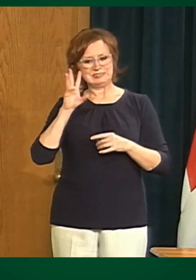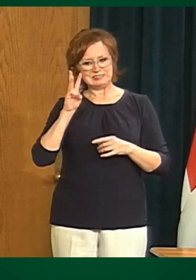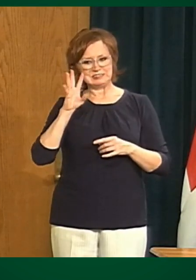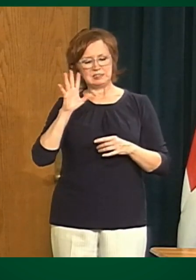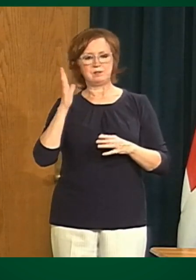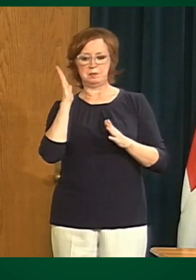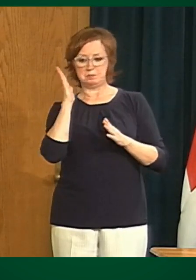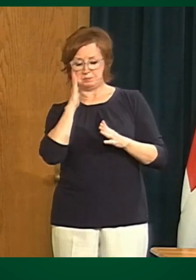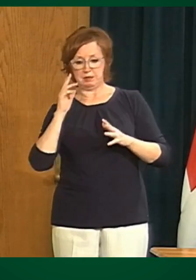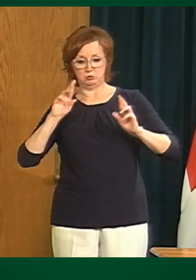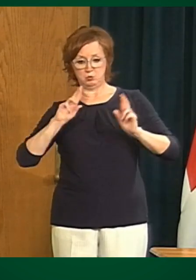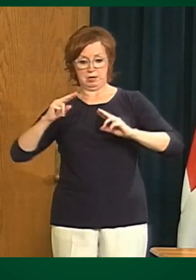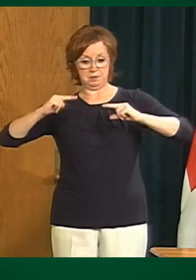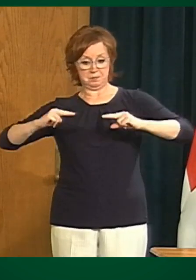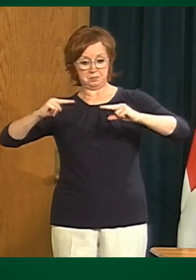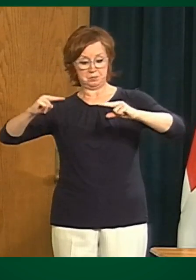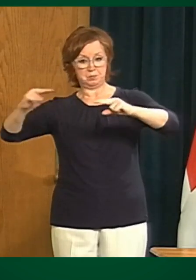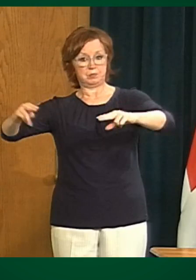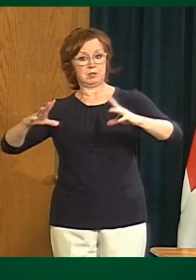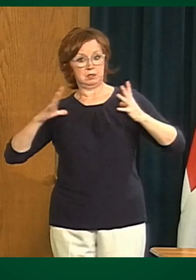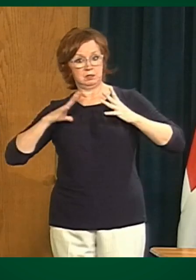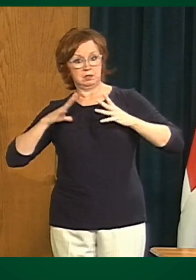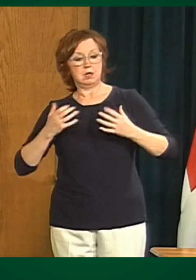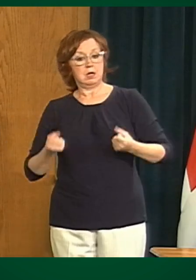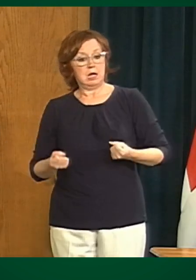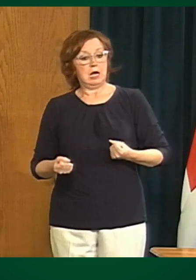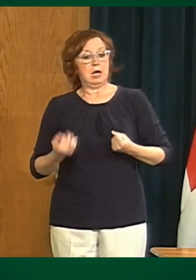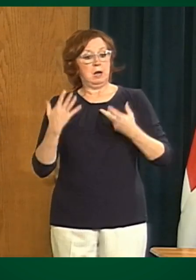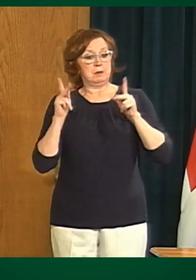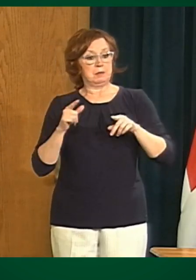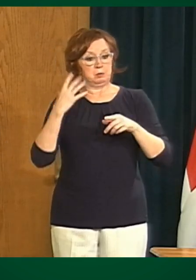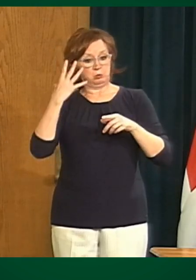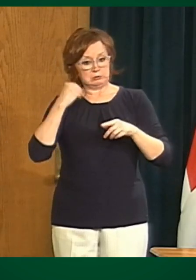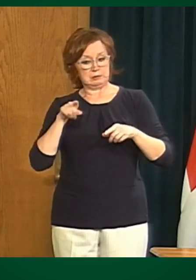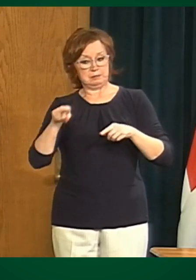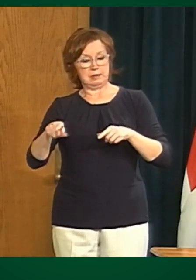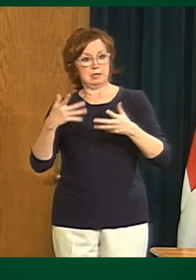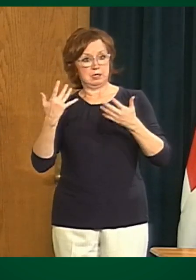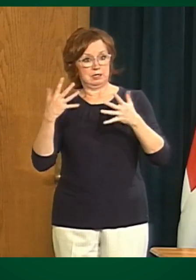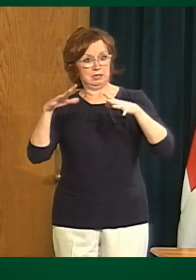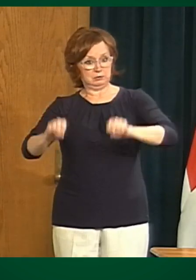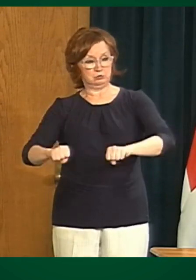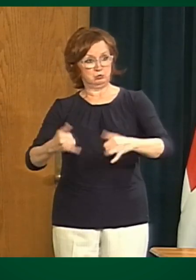have been identified for isolation. How many of those units are being currently occupied?